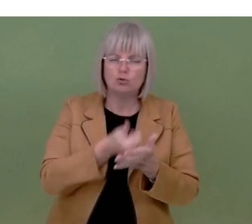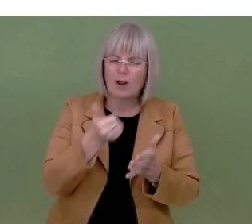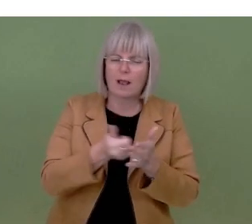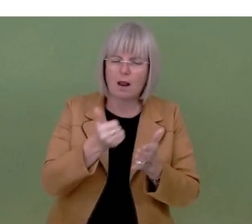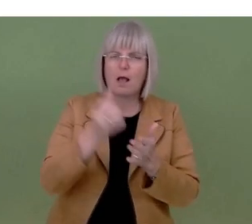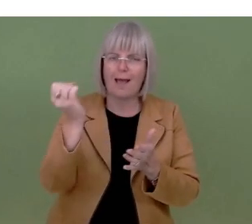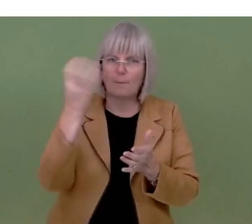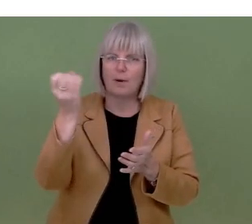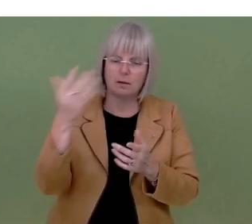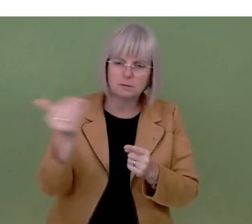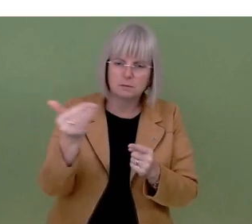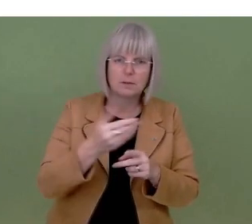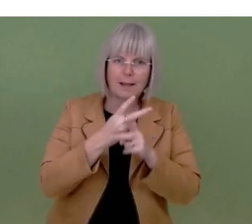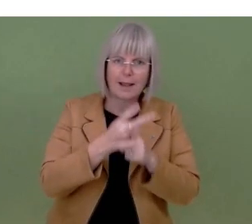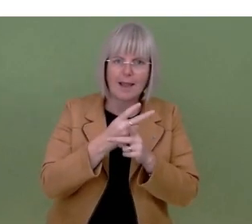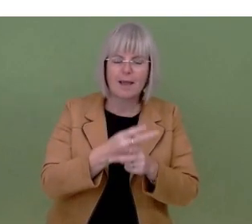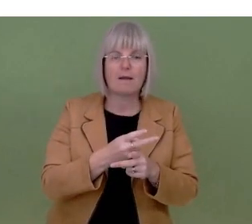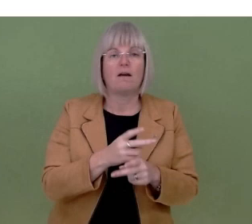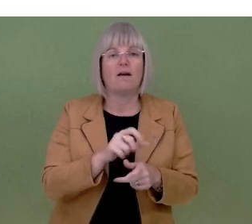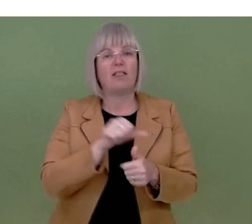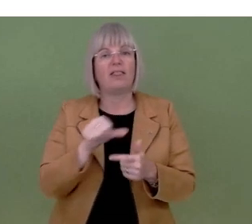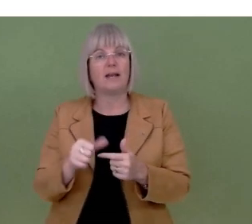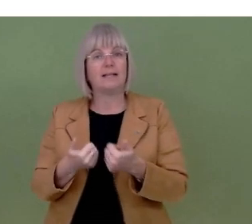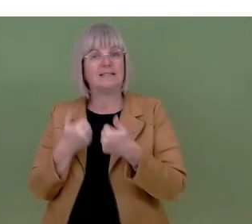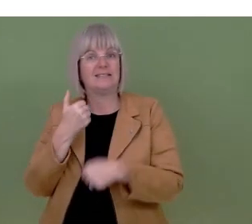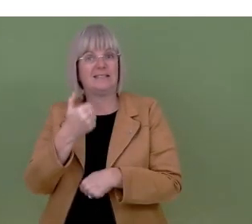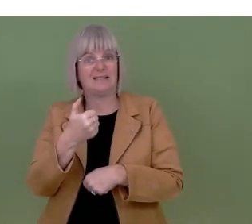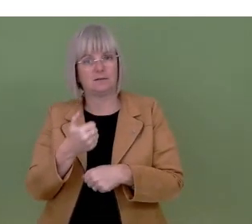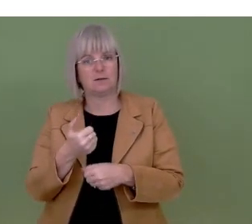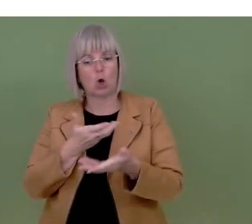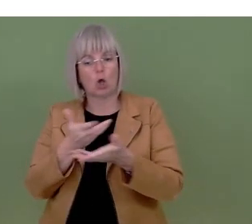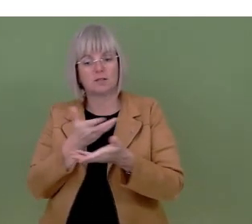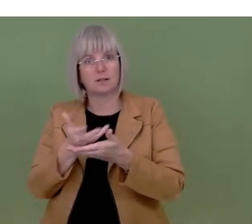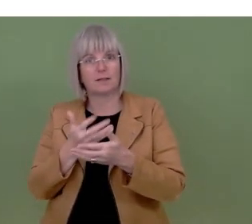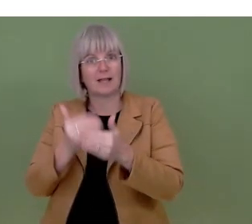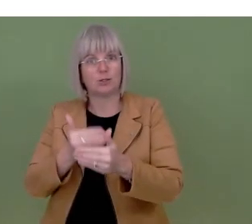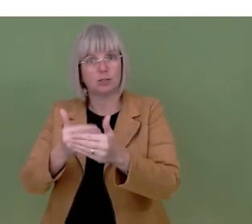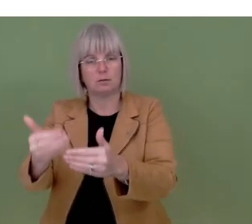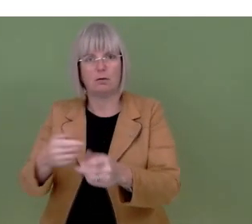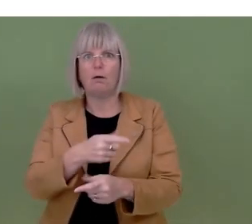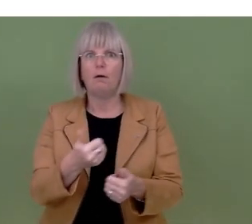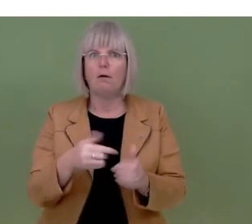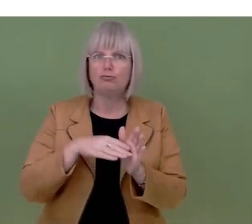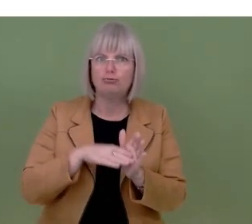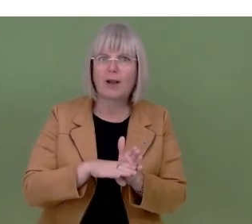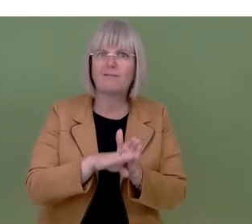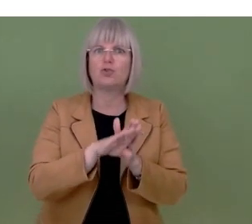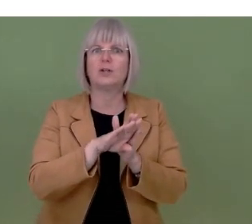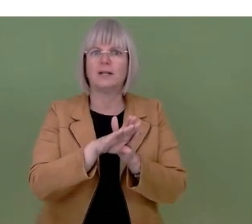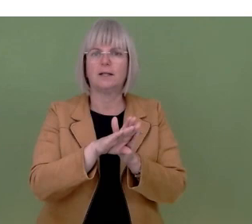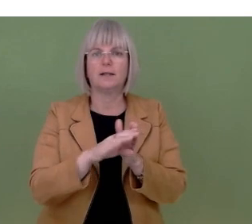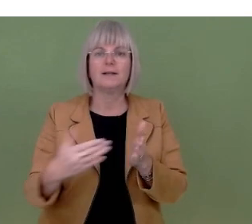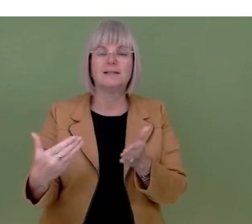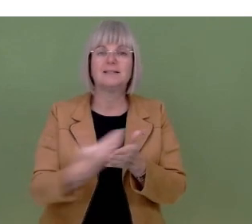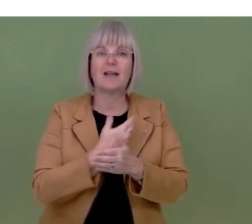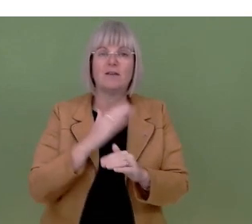6 consultation sessions, this led to a significant recovery and savings of over